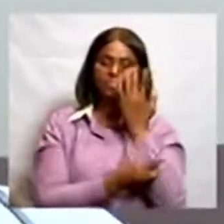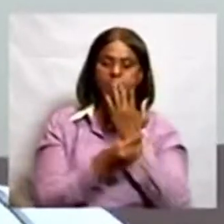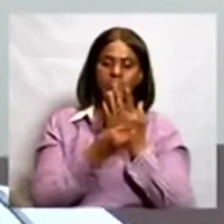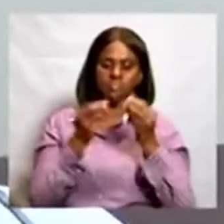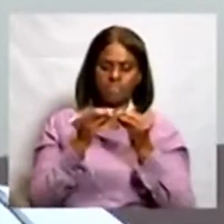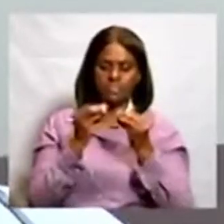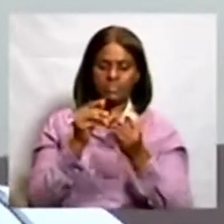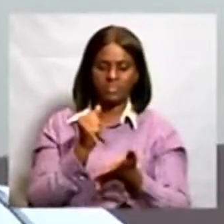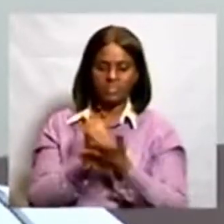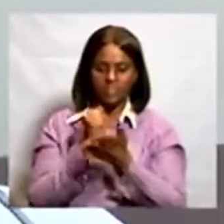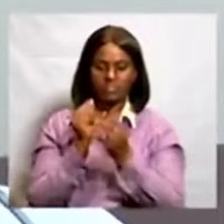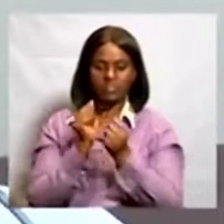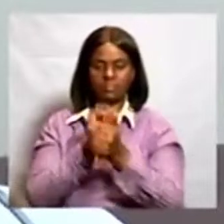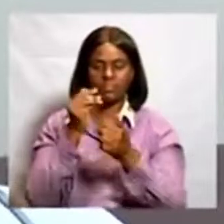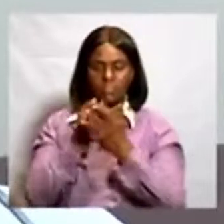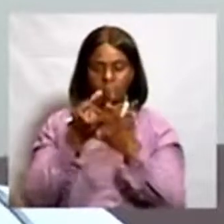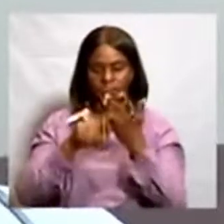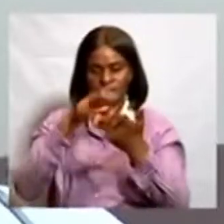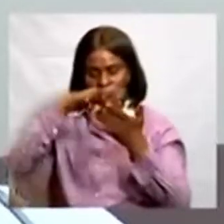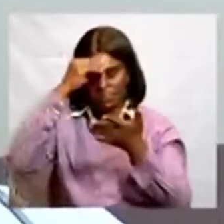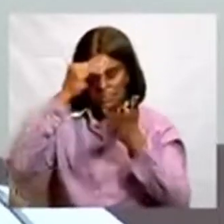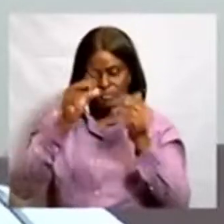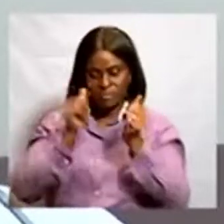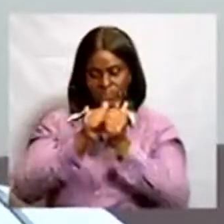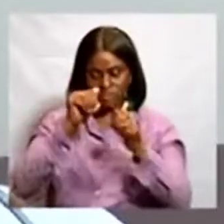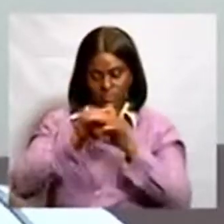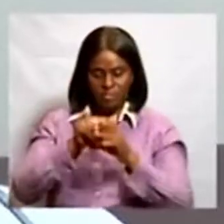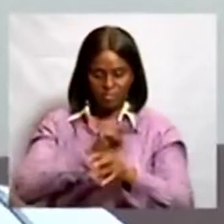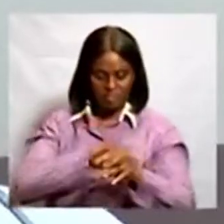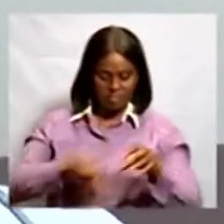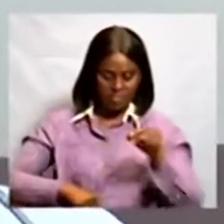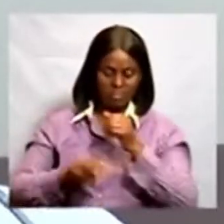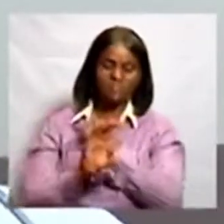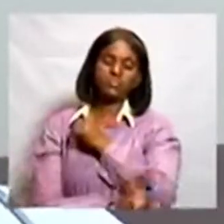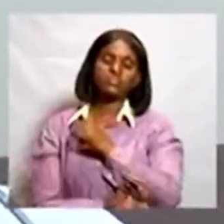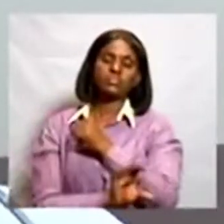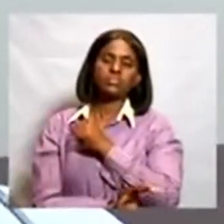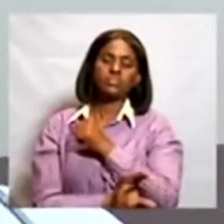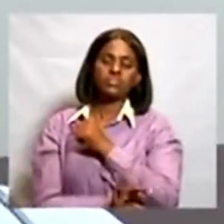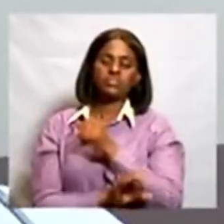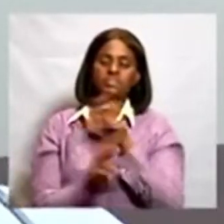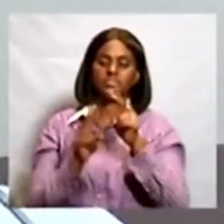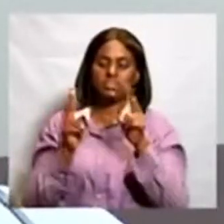to help with the mobility of learners within the member state countries.